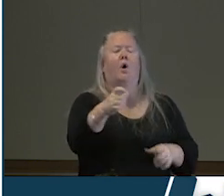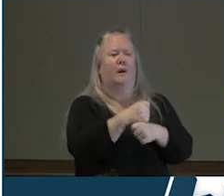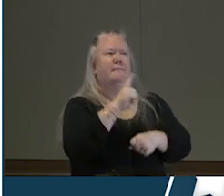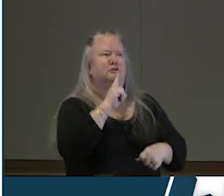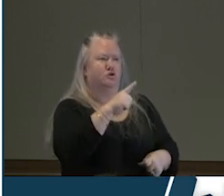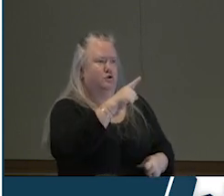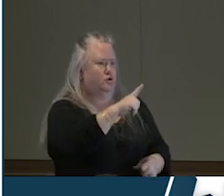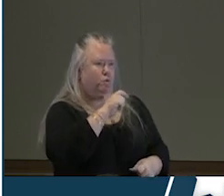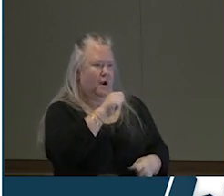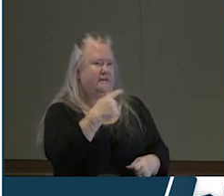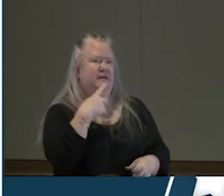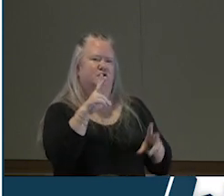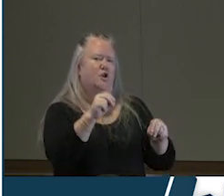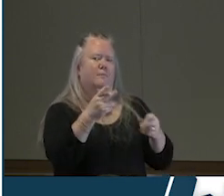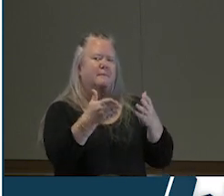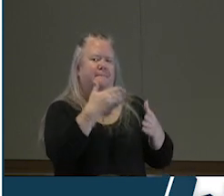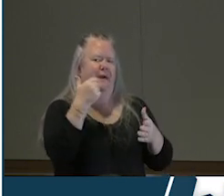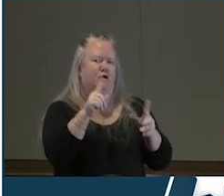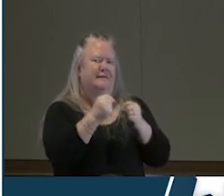Ohio.